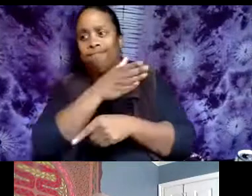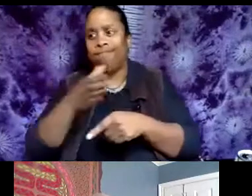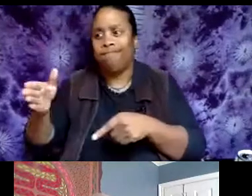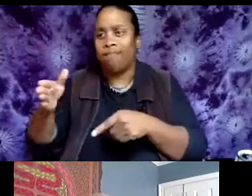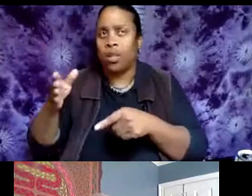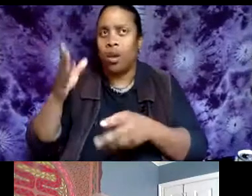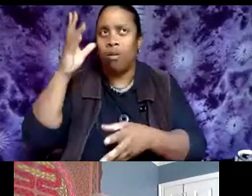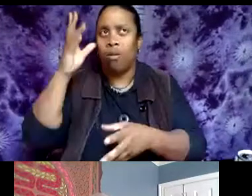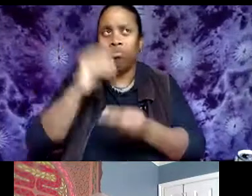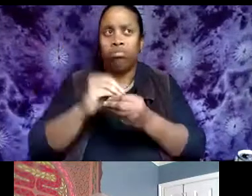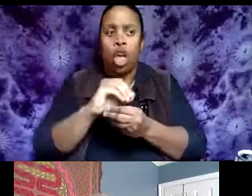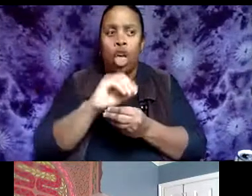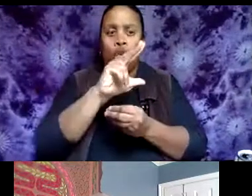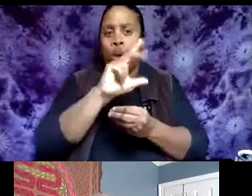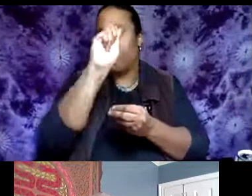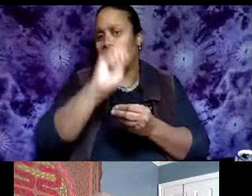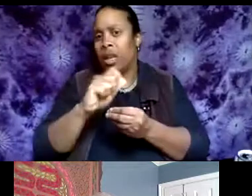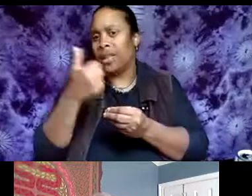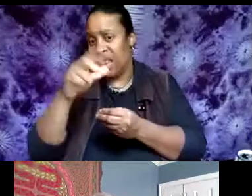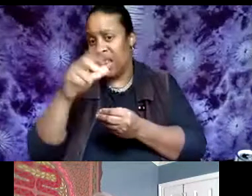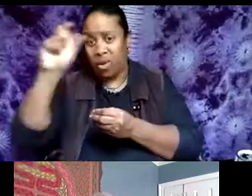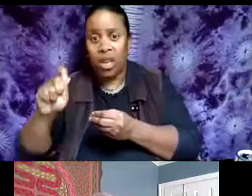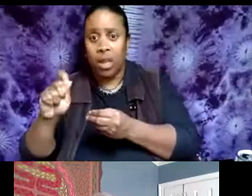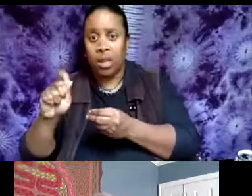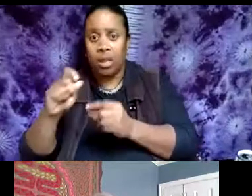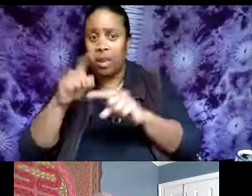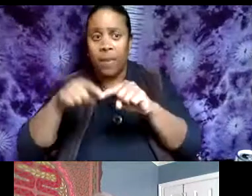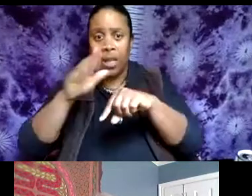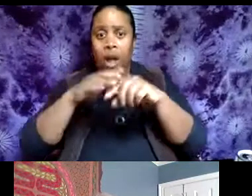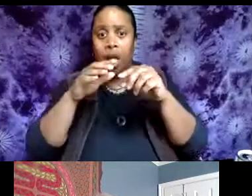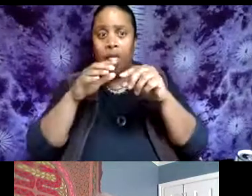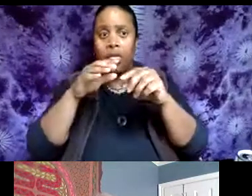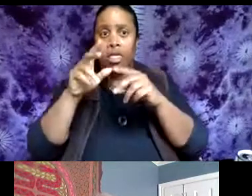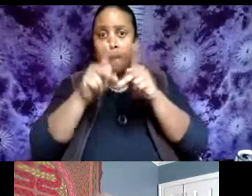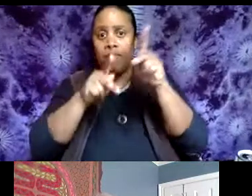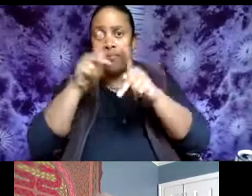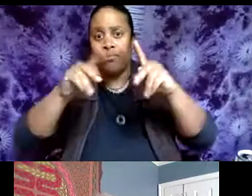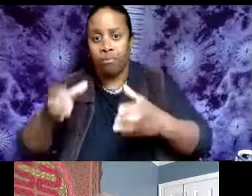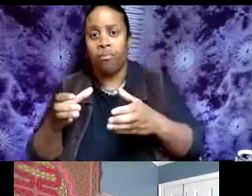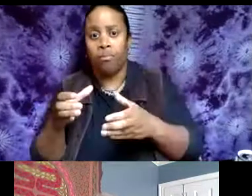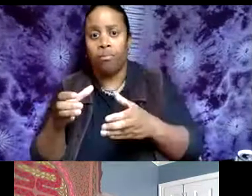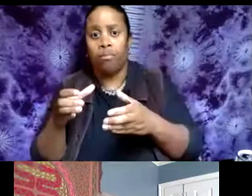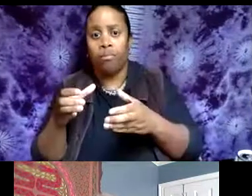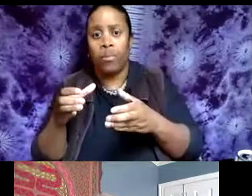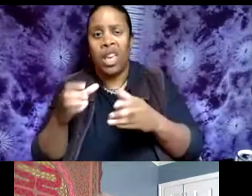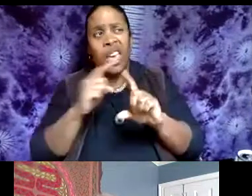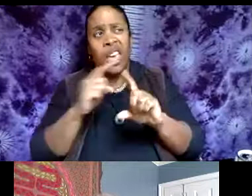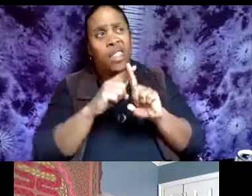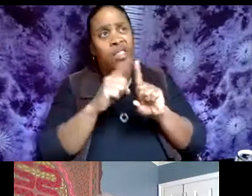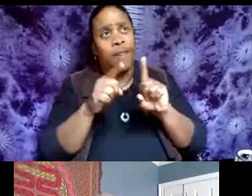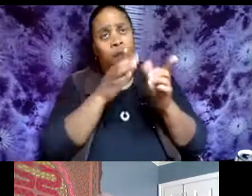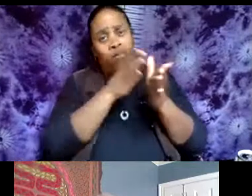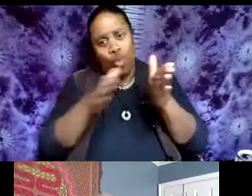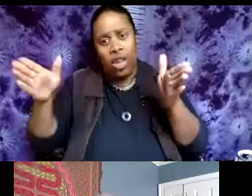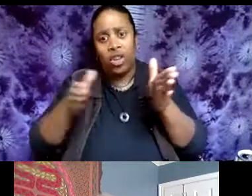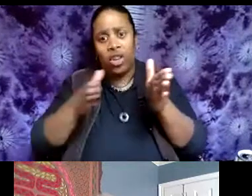what population is being looked at and so forth. And so there are people, and there's different degrees of it. Like, there's